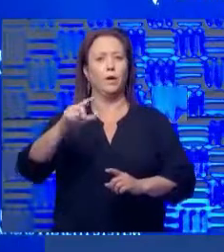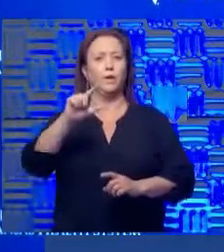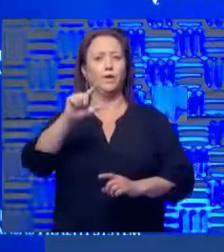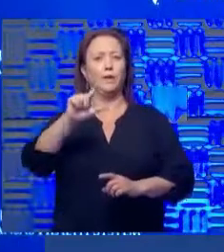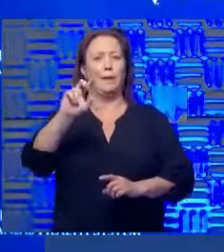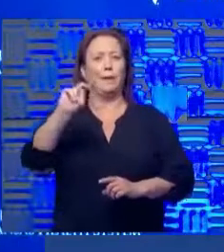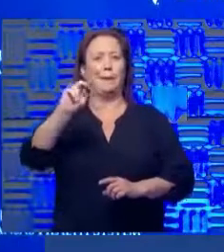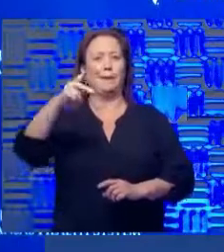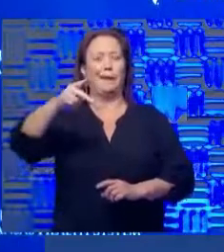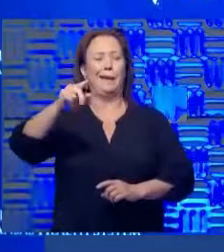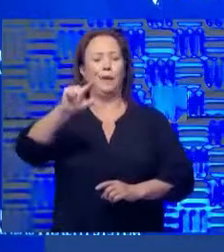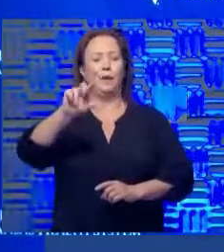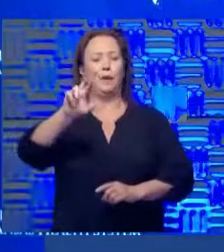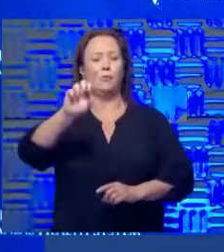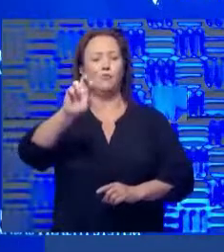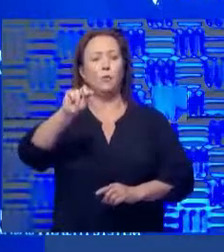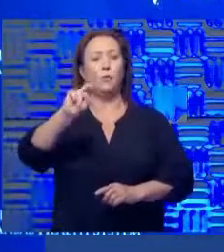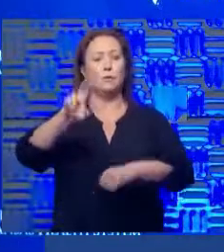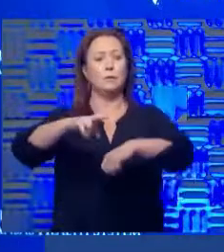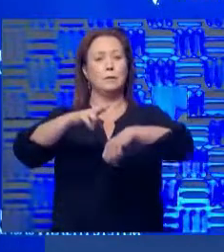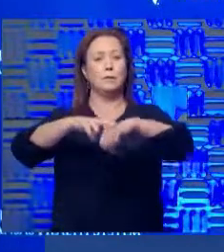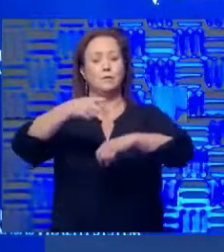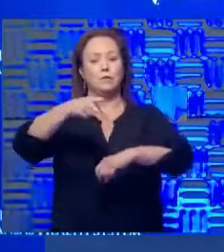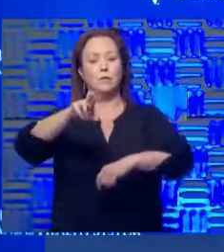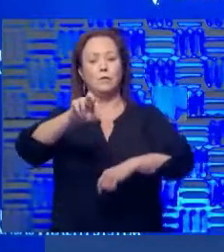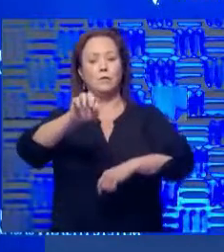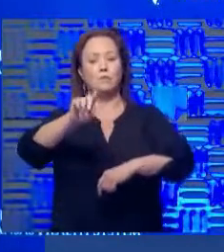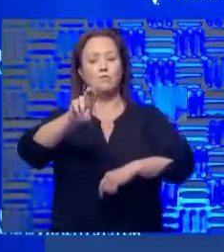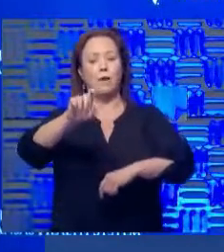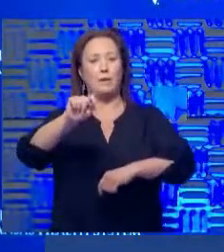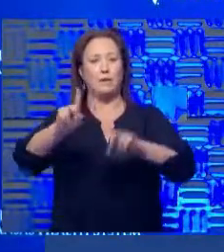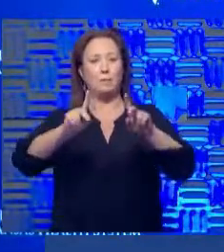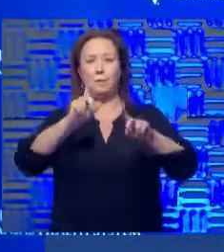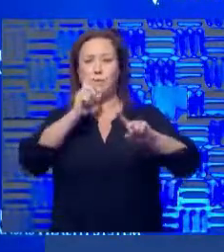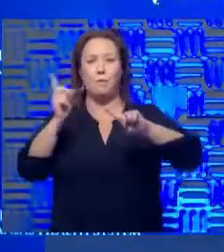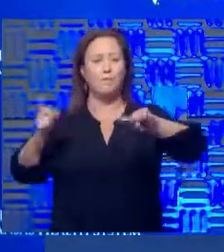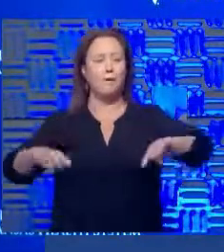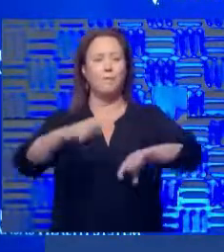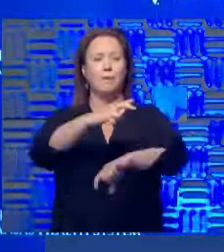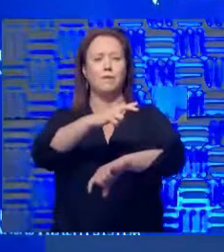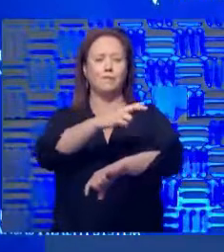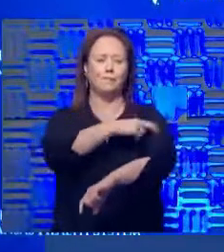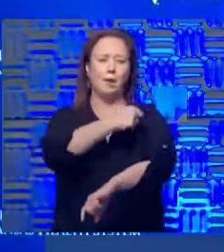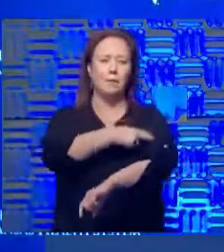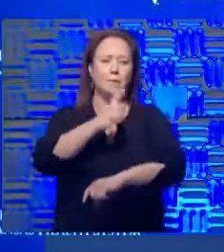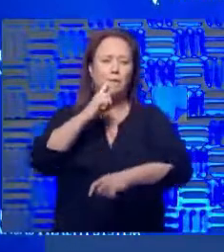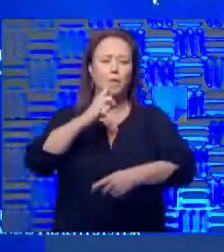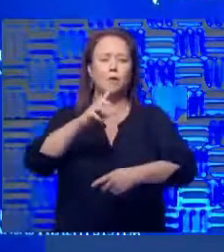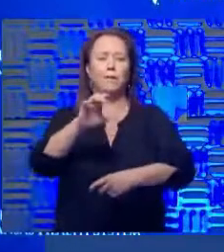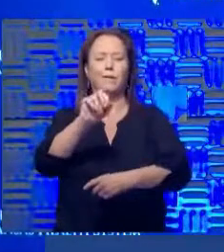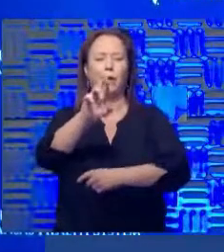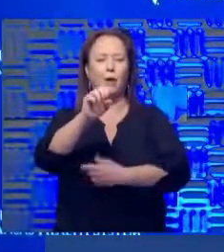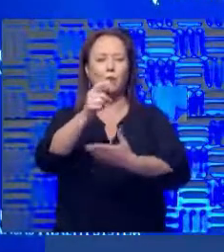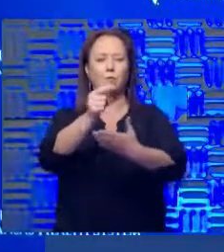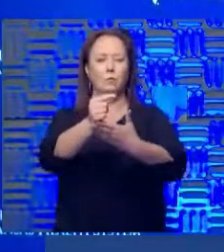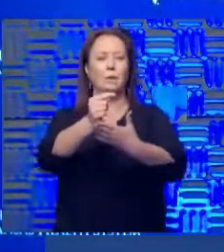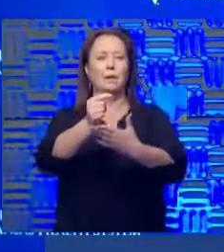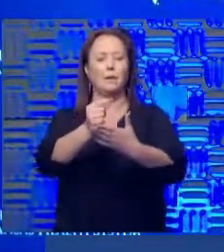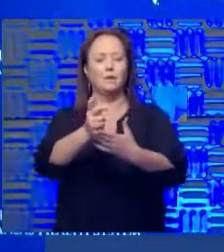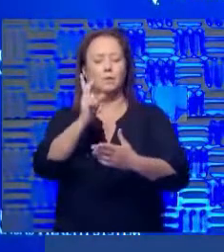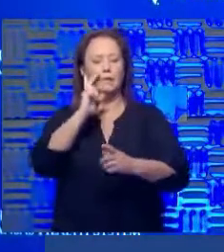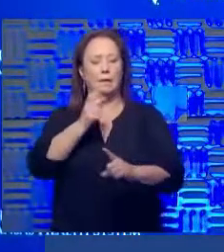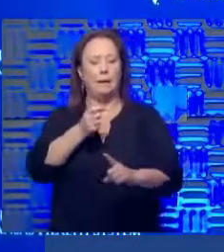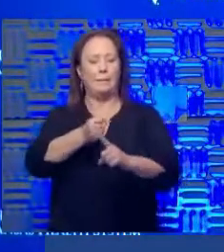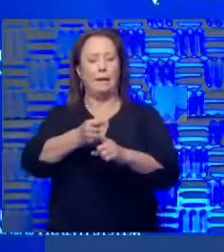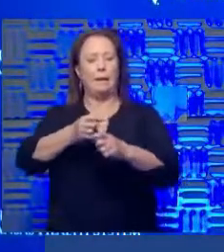product can be attributed to the drop in healthcare as people don't come and get care. So we're going to get into that topic a little bit more, how it's happening locally and